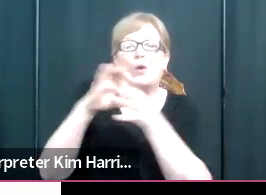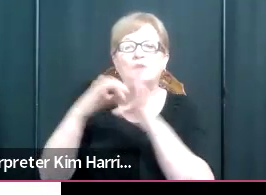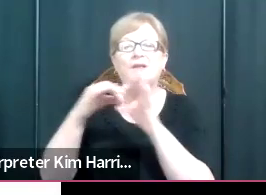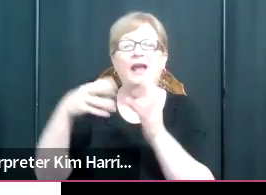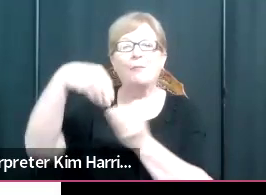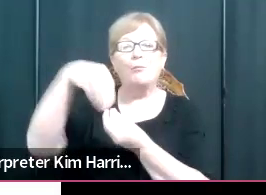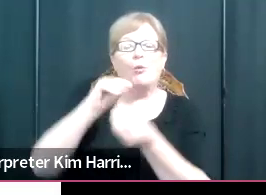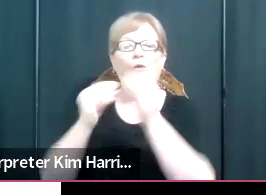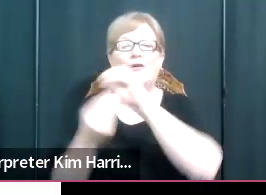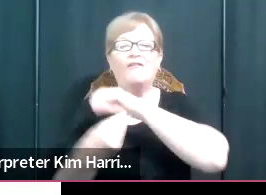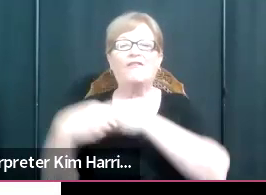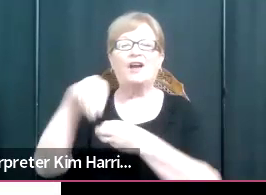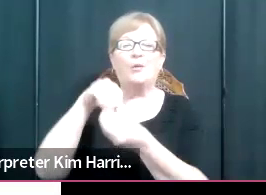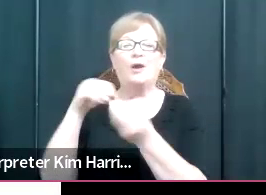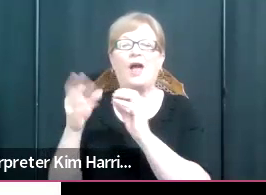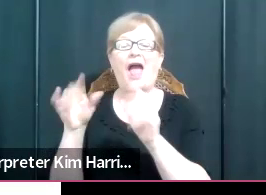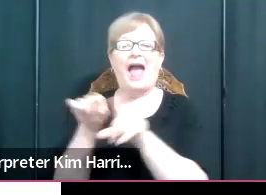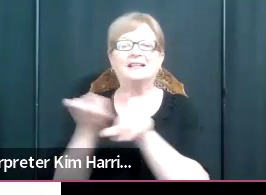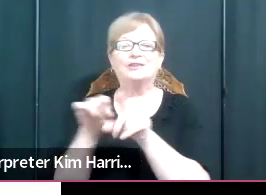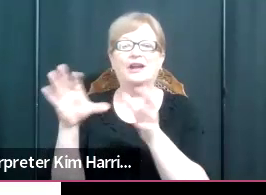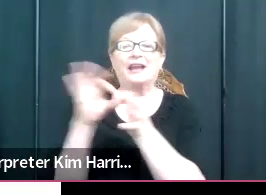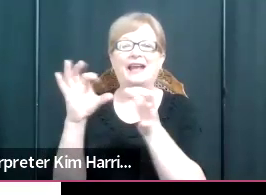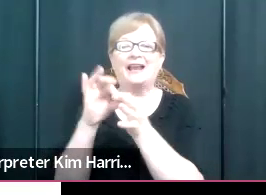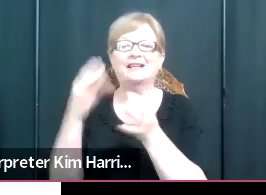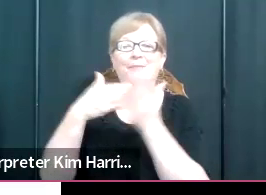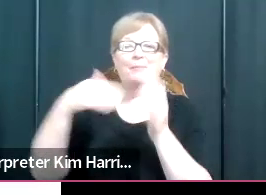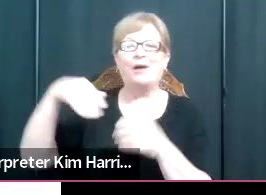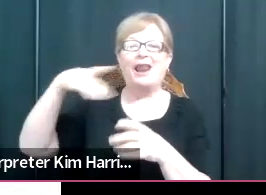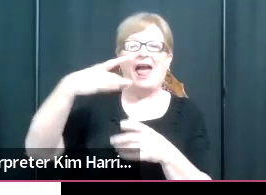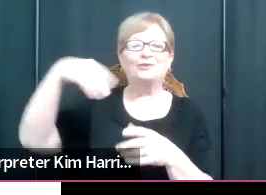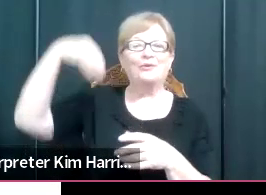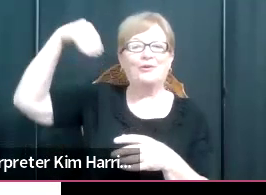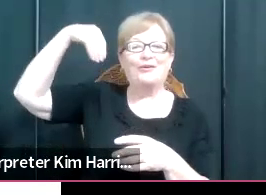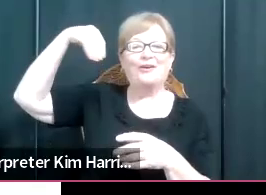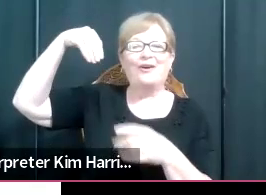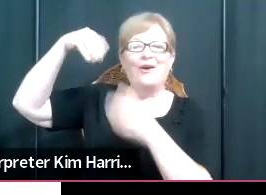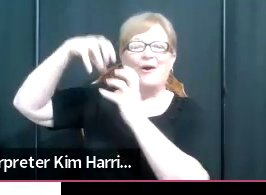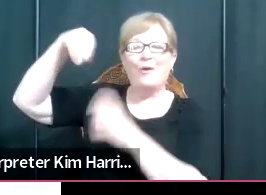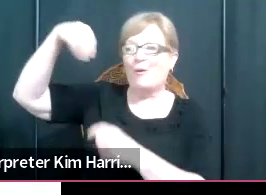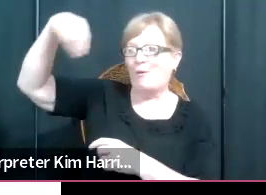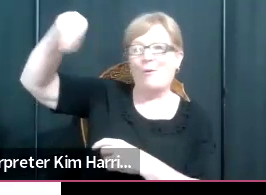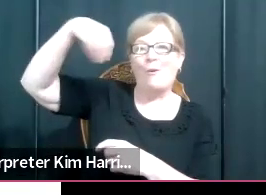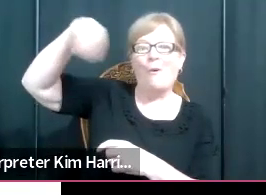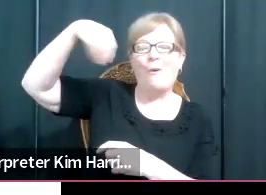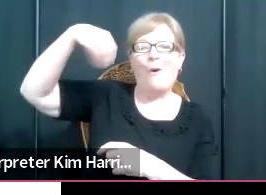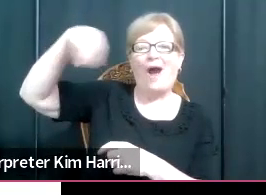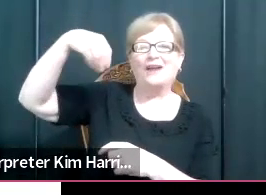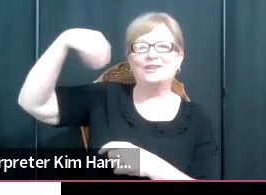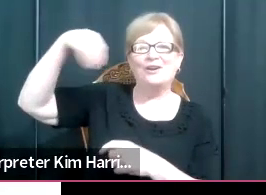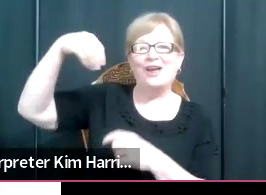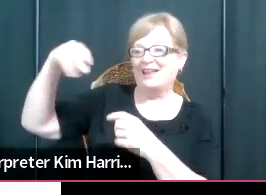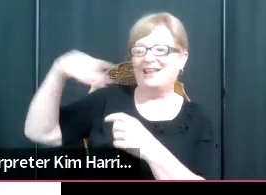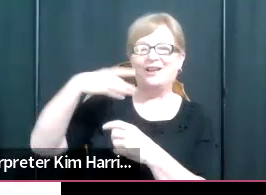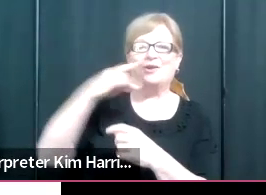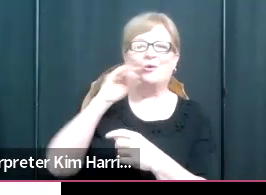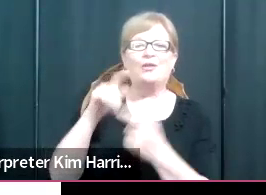and wiggle as they're connected. Some people like to hold them up and watch them wiggle and shake, and they've got the different